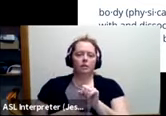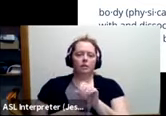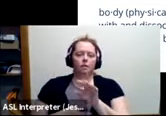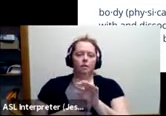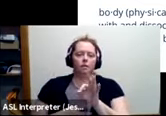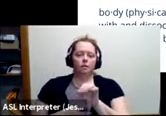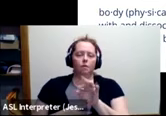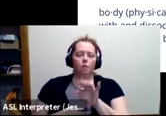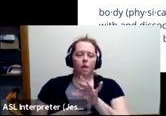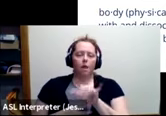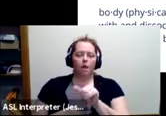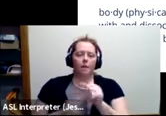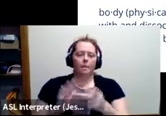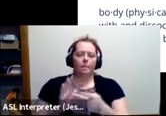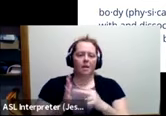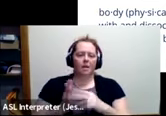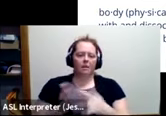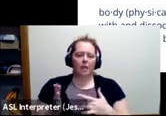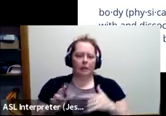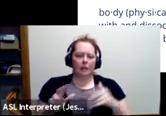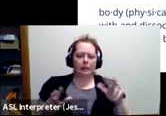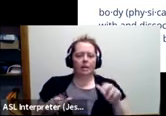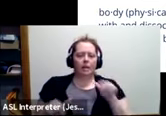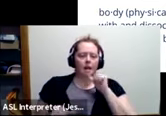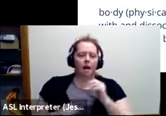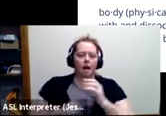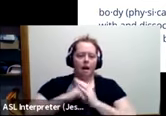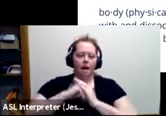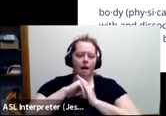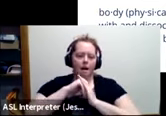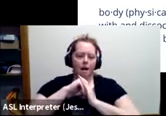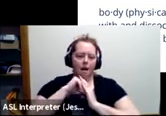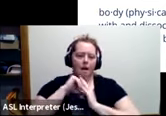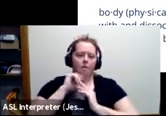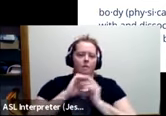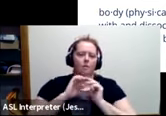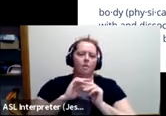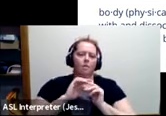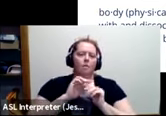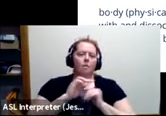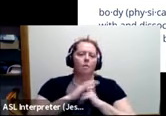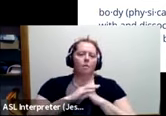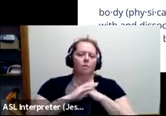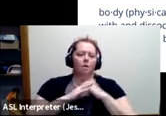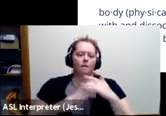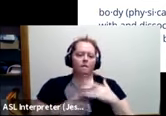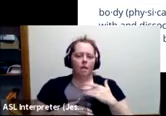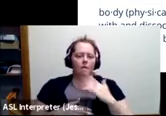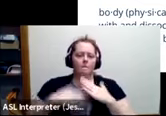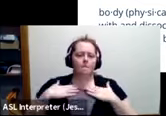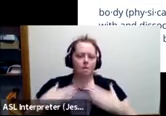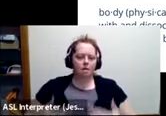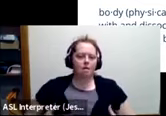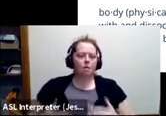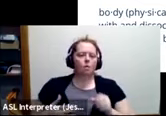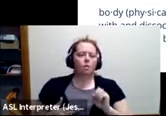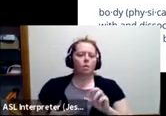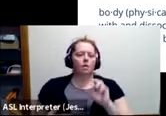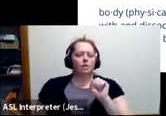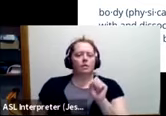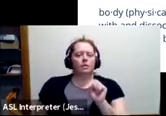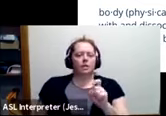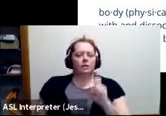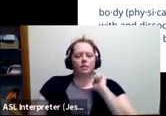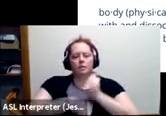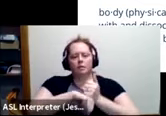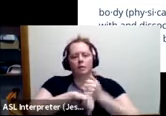or dissociation from one's body due to the misalignment of gender and body or sex assigned at birth. And